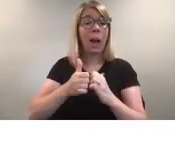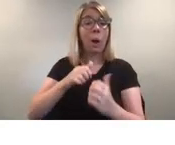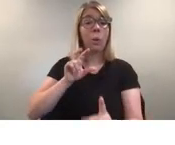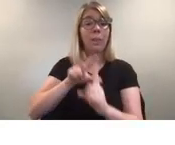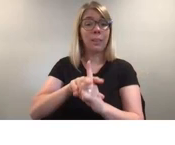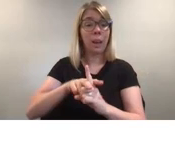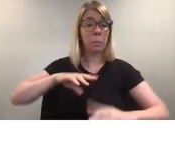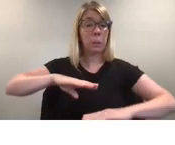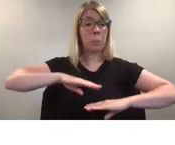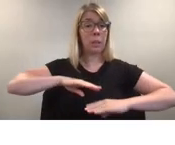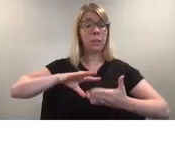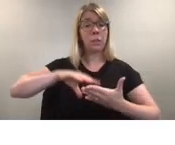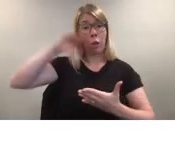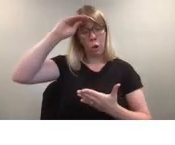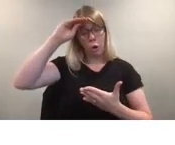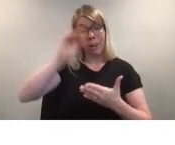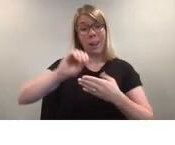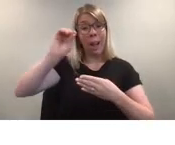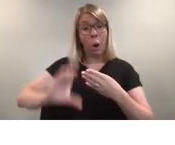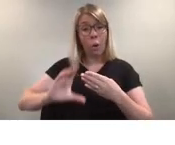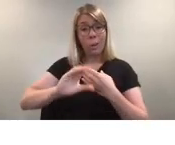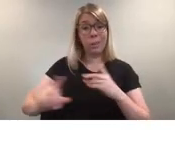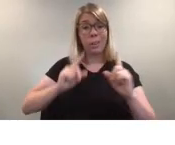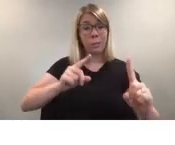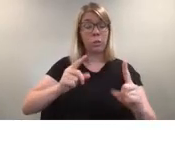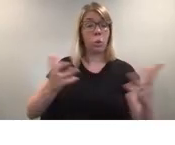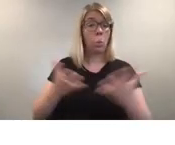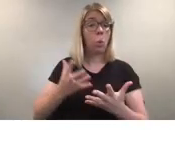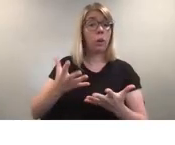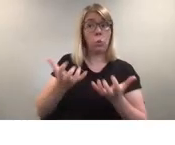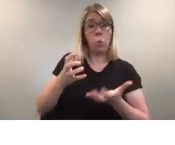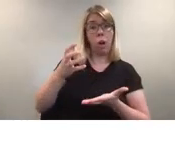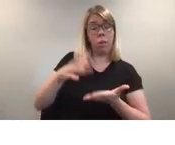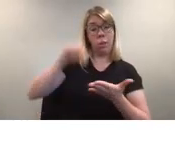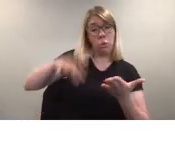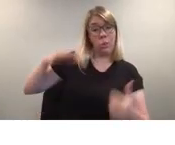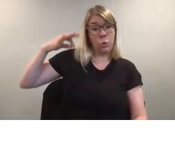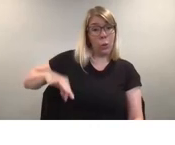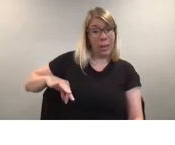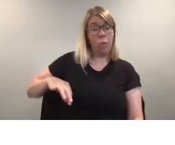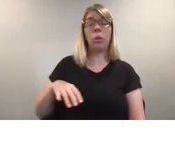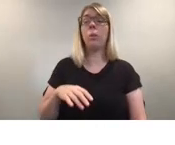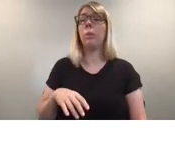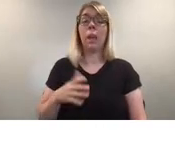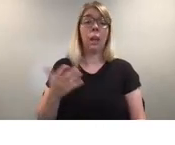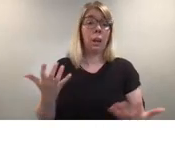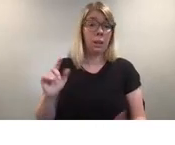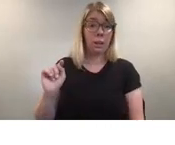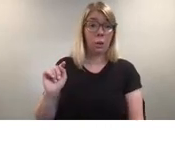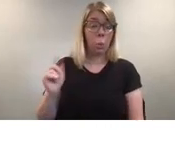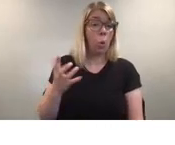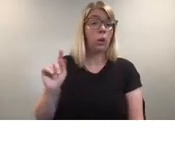and objectives? What do you want your students to get out of this learning experience? And maybe whether there is a tool that might be useful for the